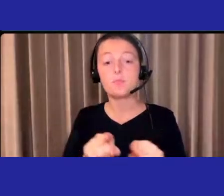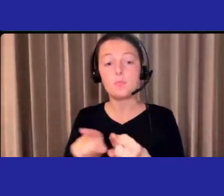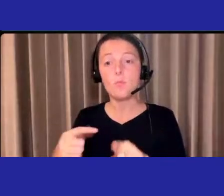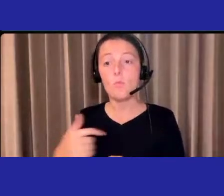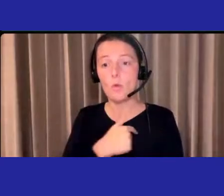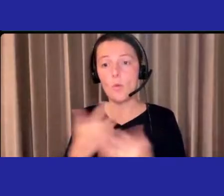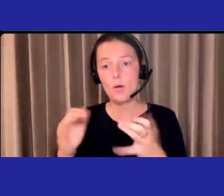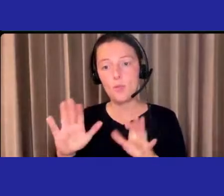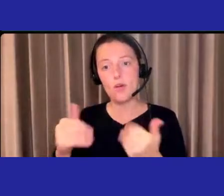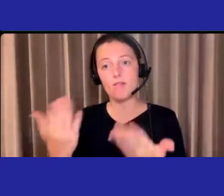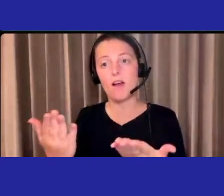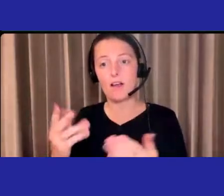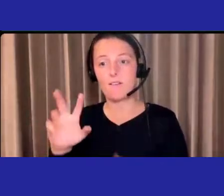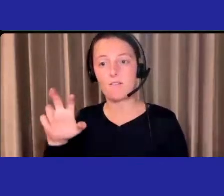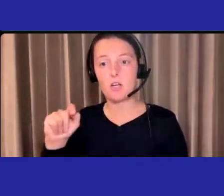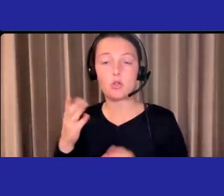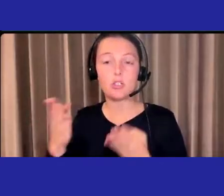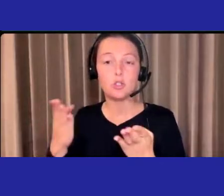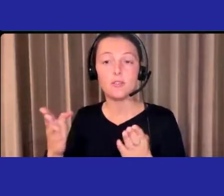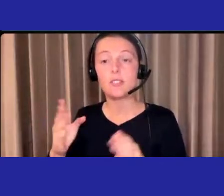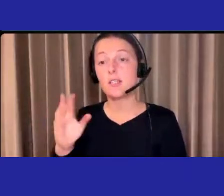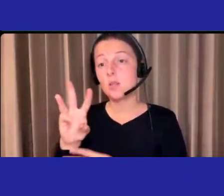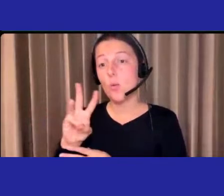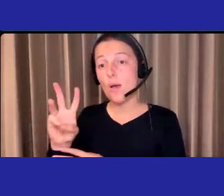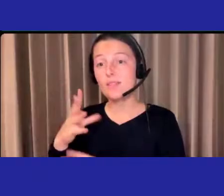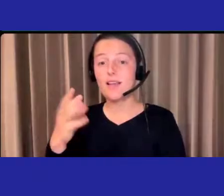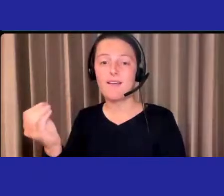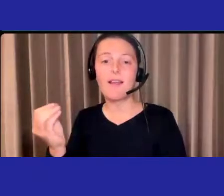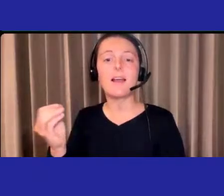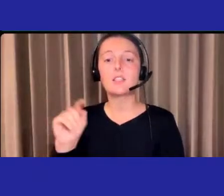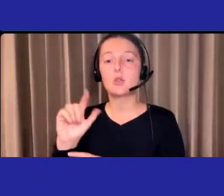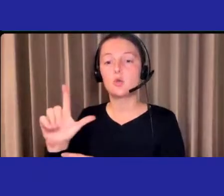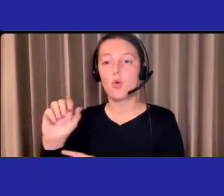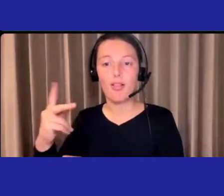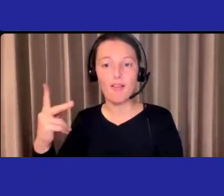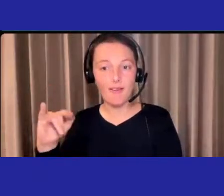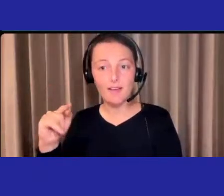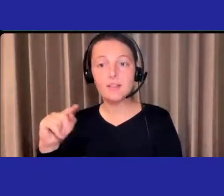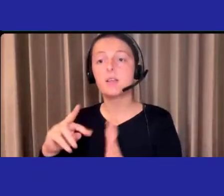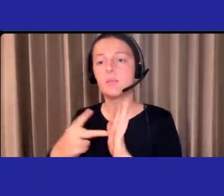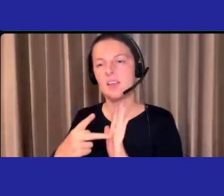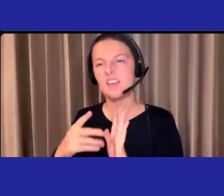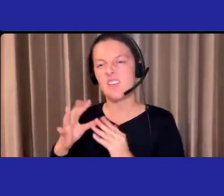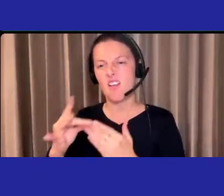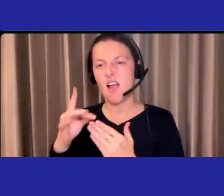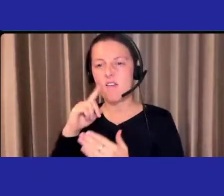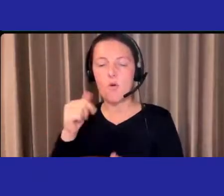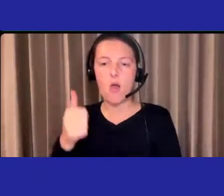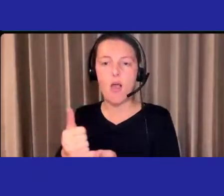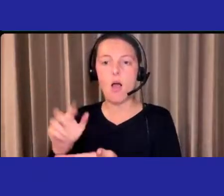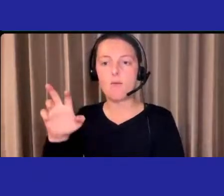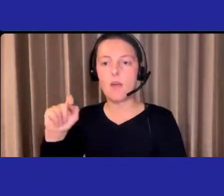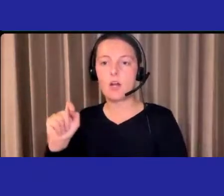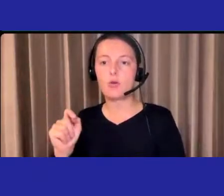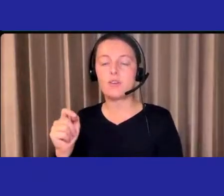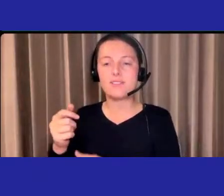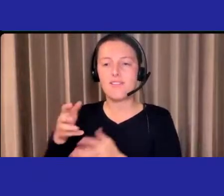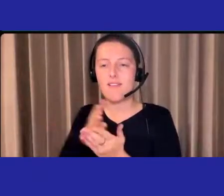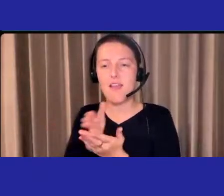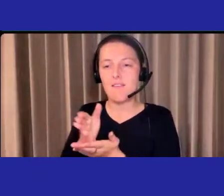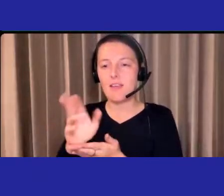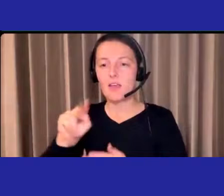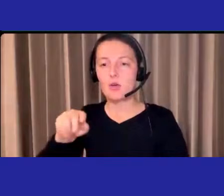digital patient navigator toolkit, which is a guide to help veterans navigate New York City Health and Hospital system, as well as our community